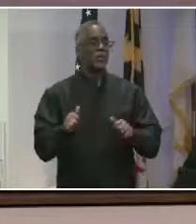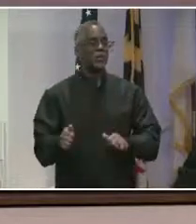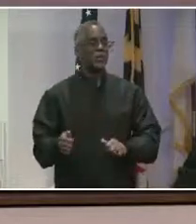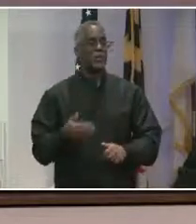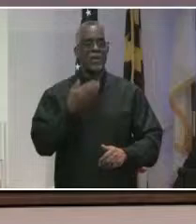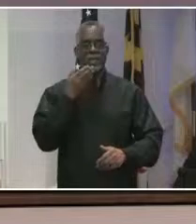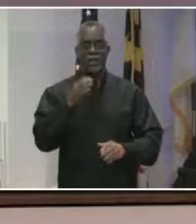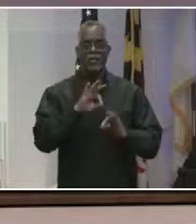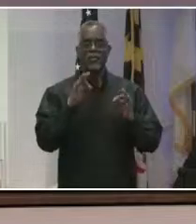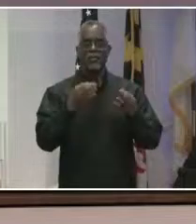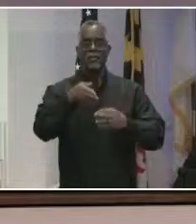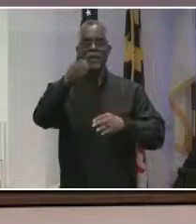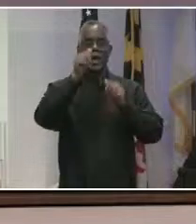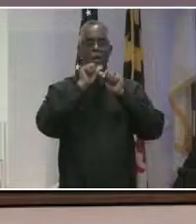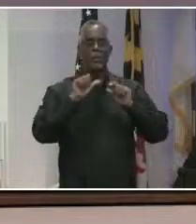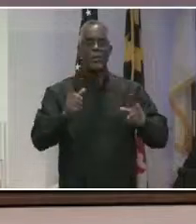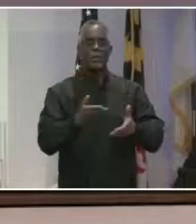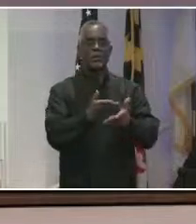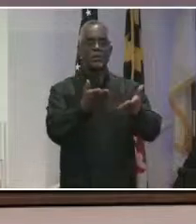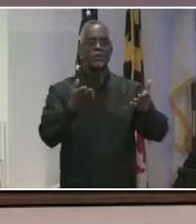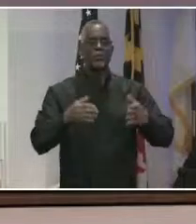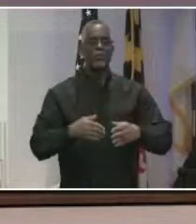with us. God bless you. God bless you.